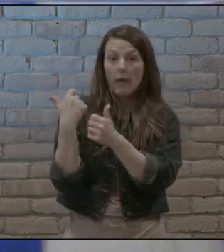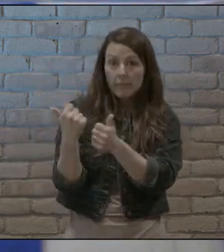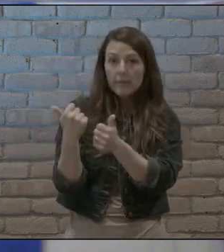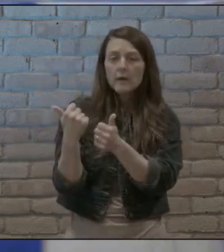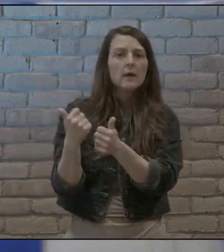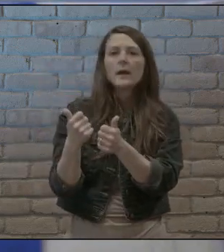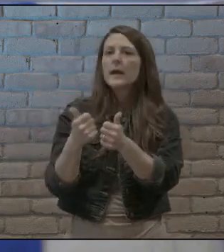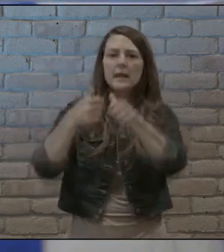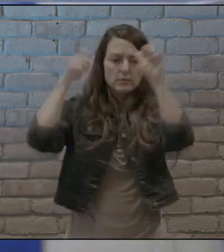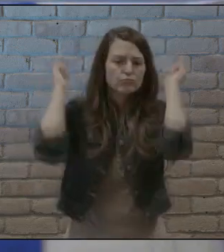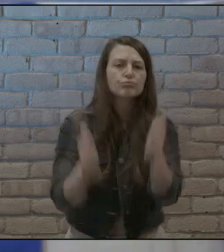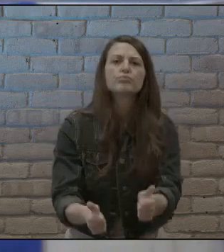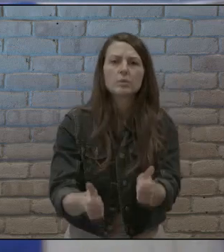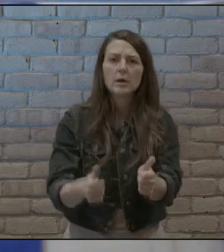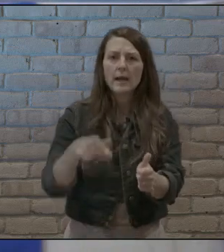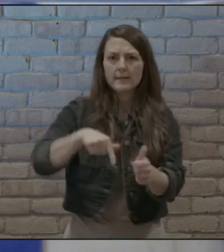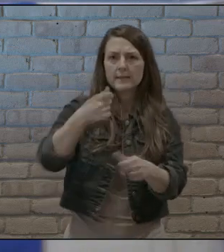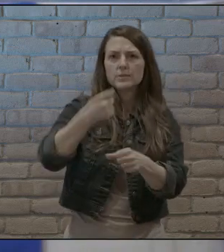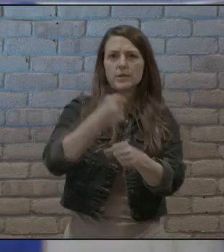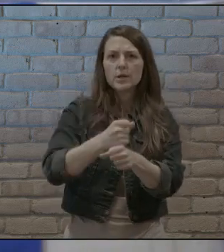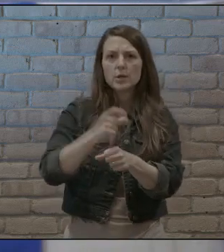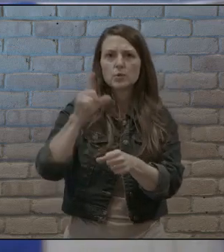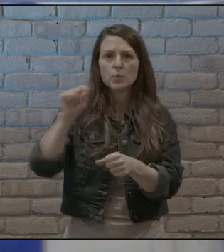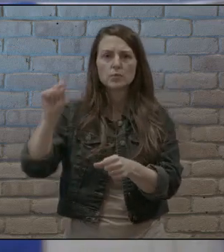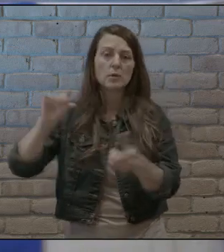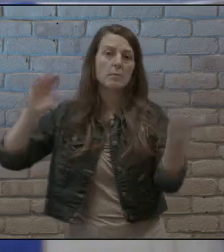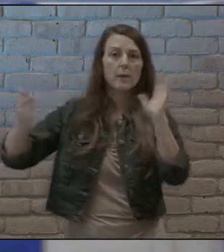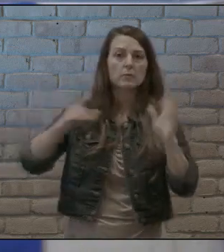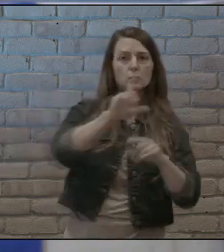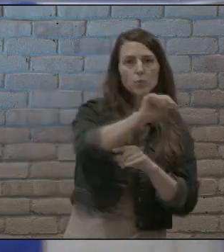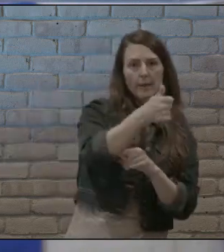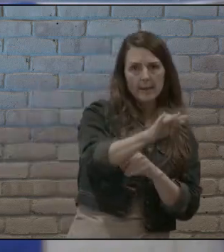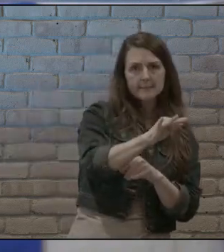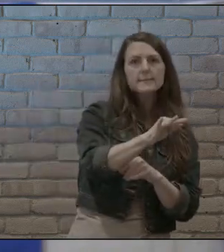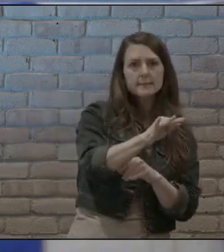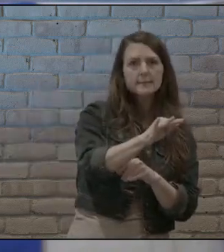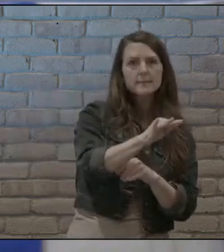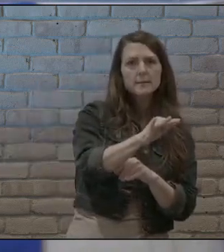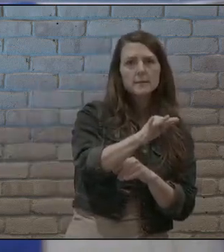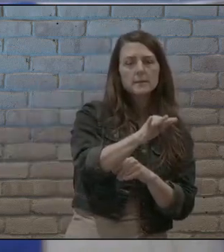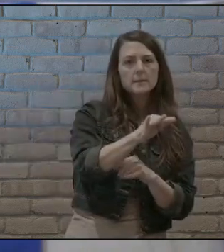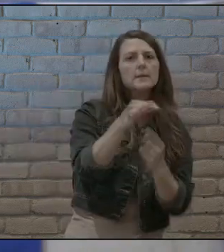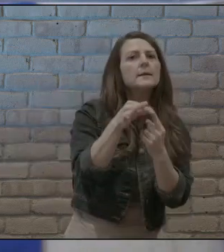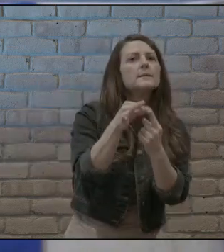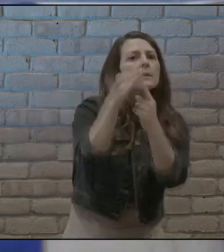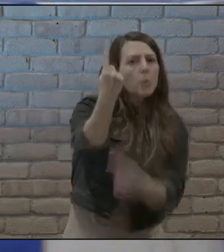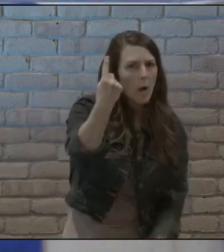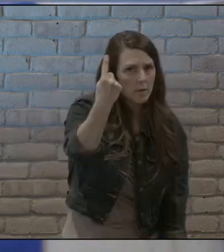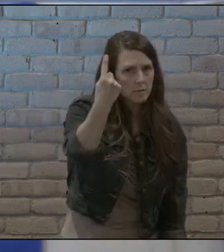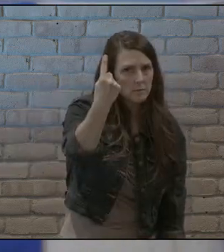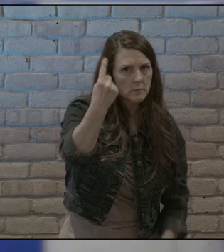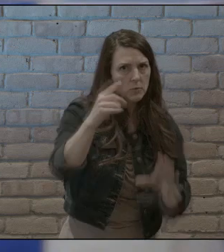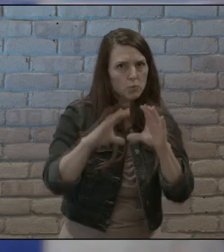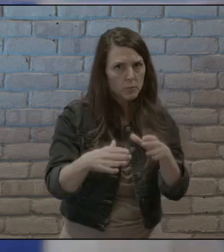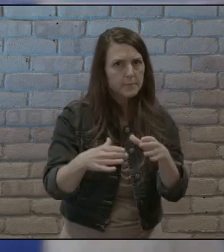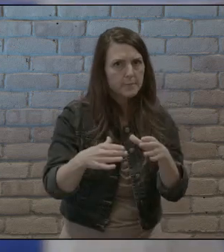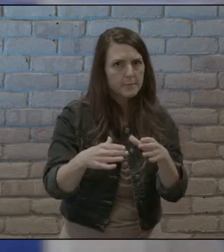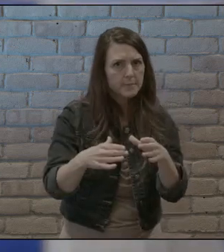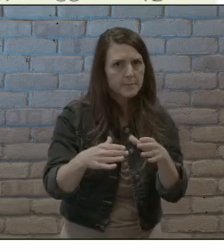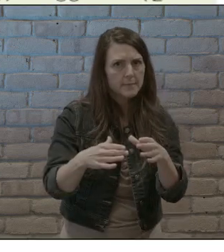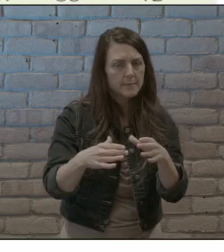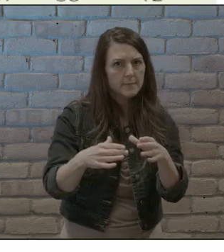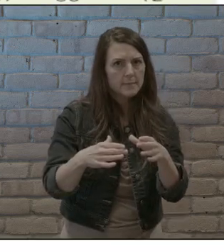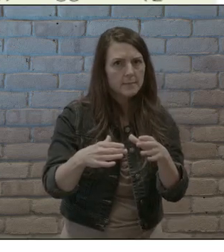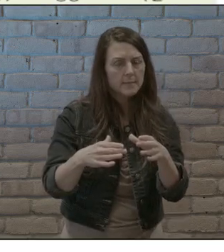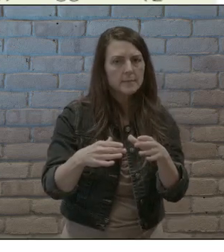is worse in 2020 than in 2019. With one exception. And the exception